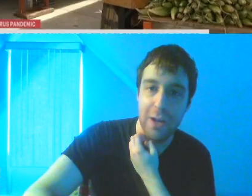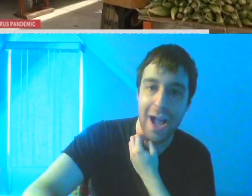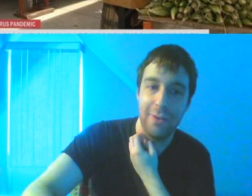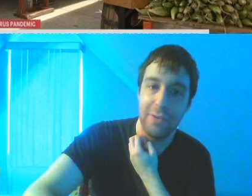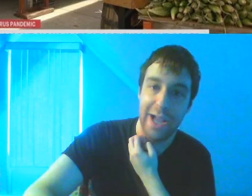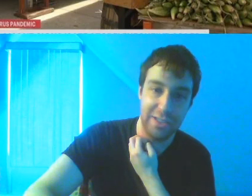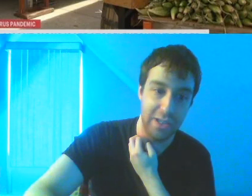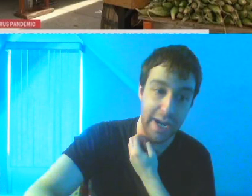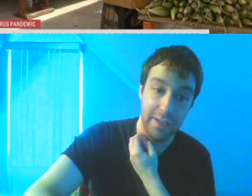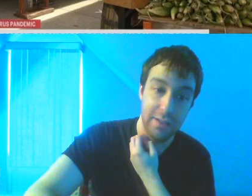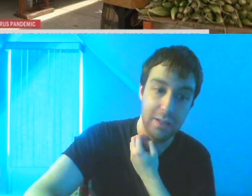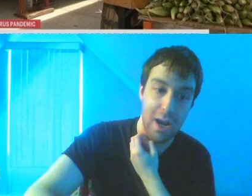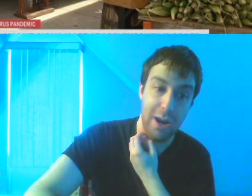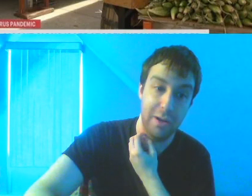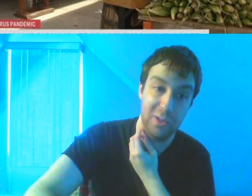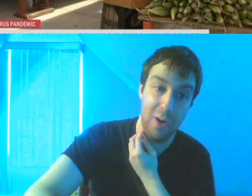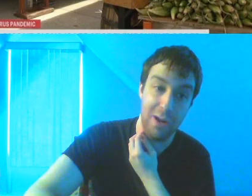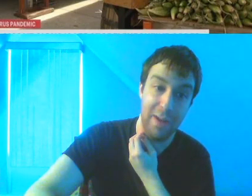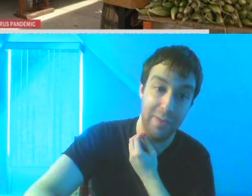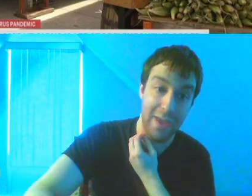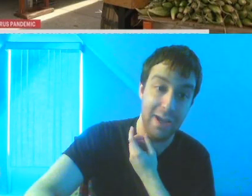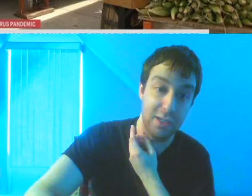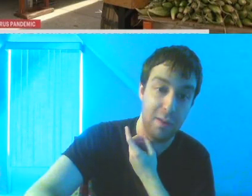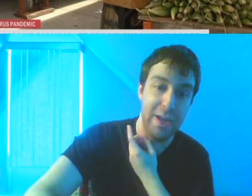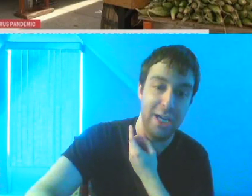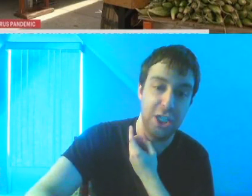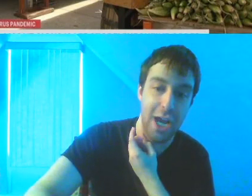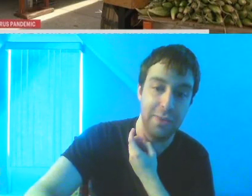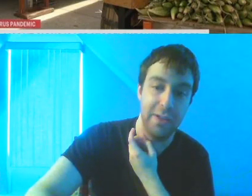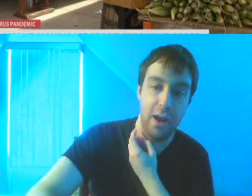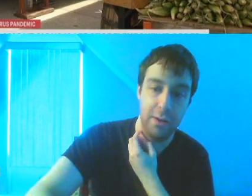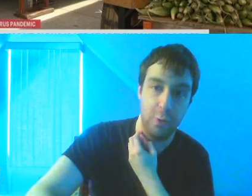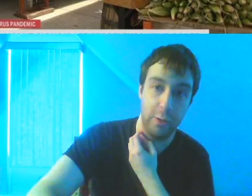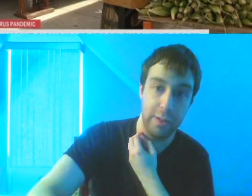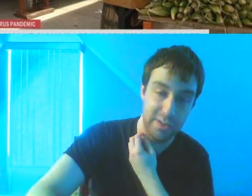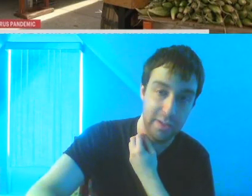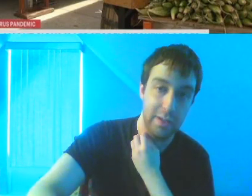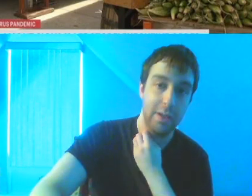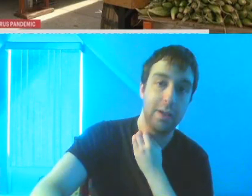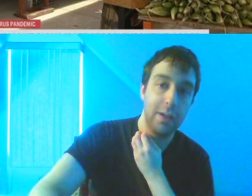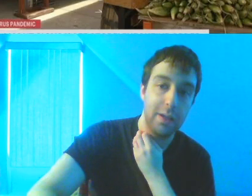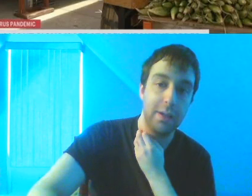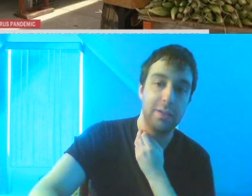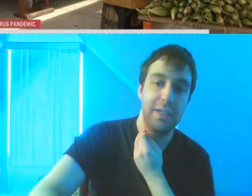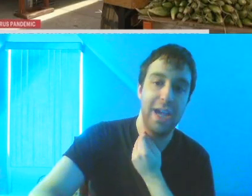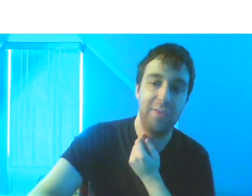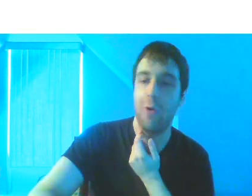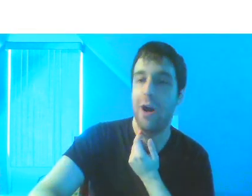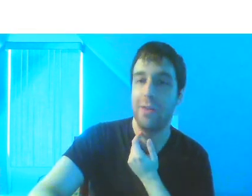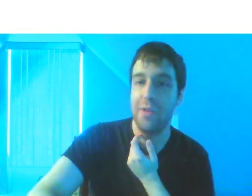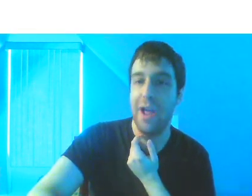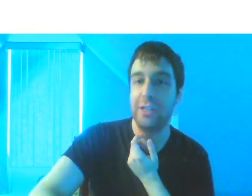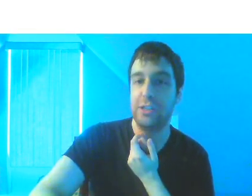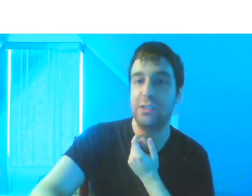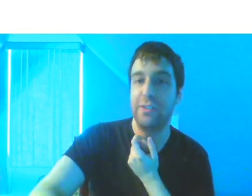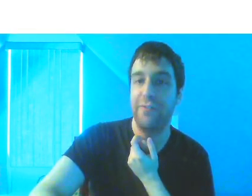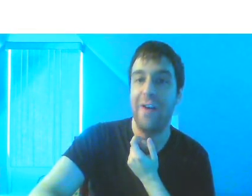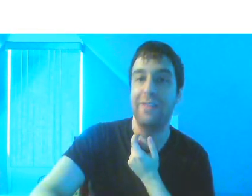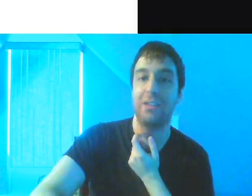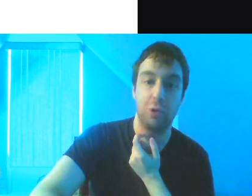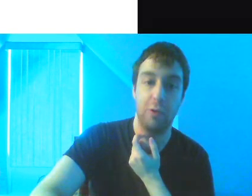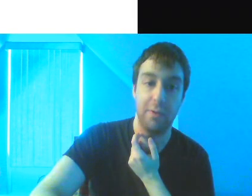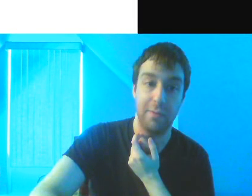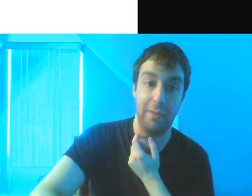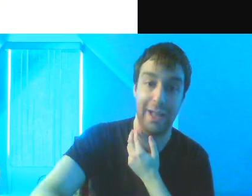Shooting in Long Island last night. I'm not going to talk about that. Somebody got shot in the concourse. So you have to go online just to find